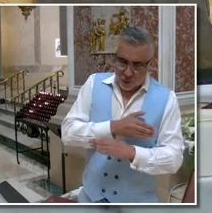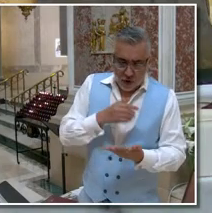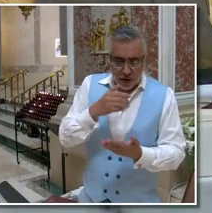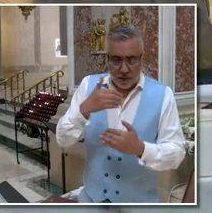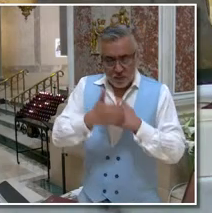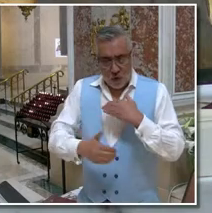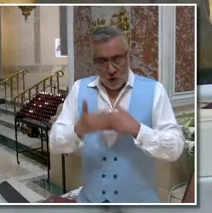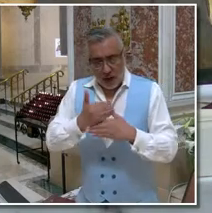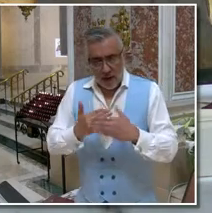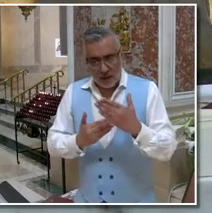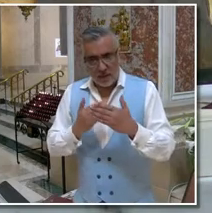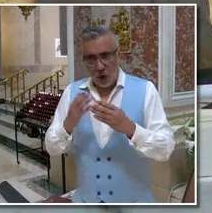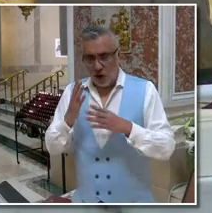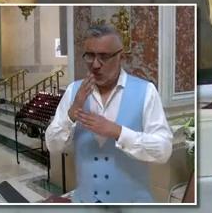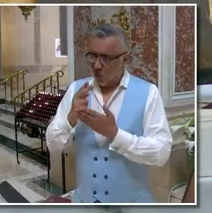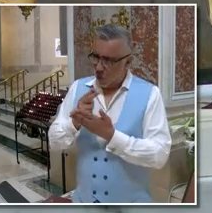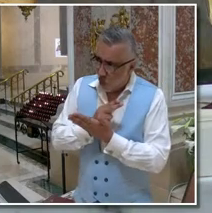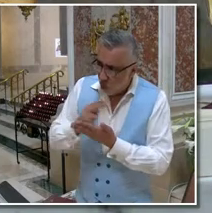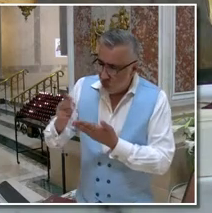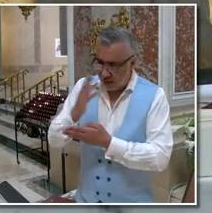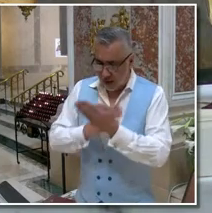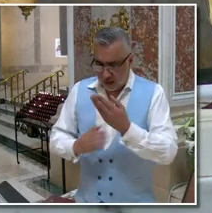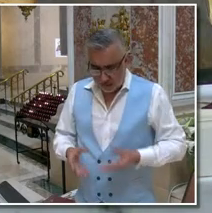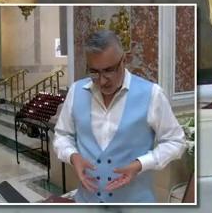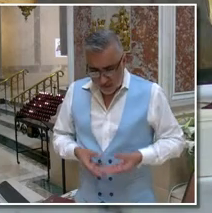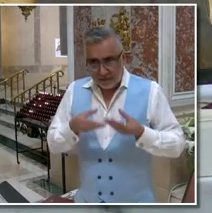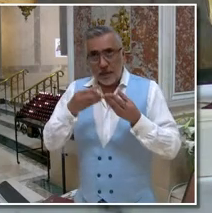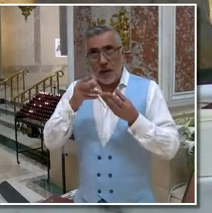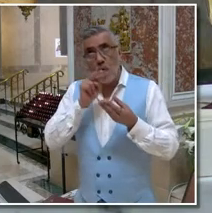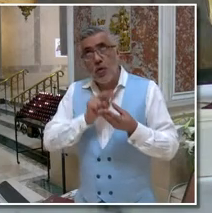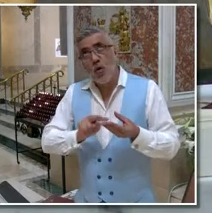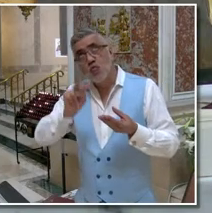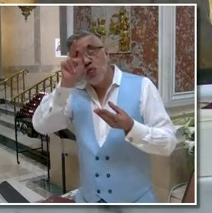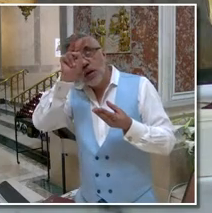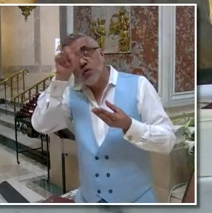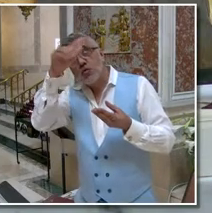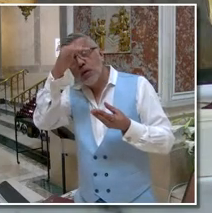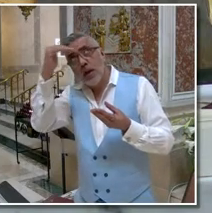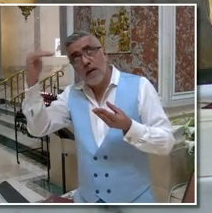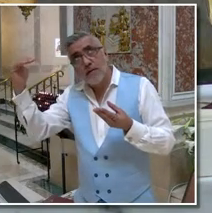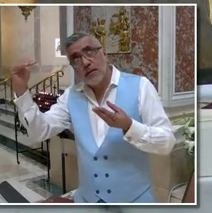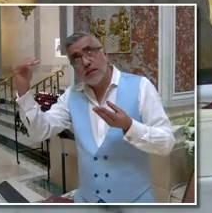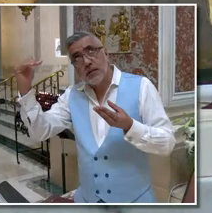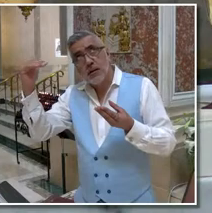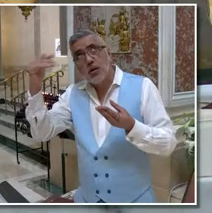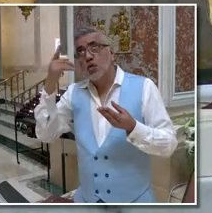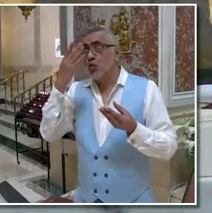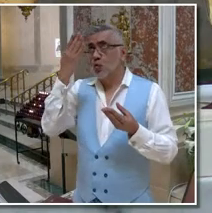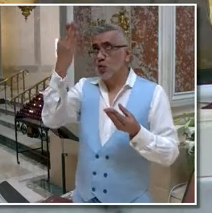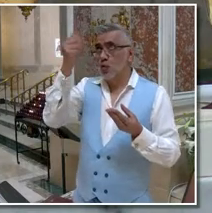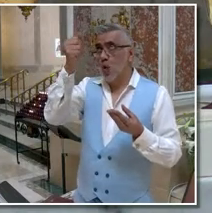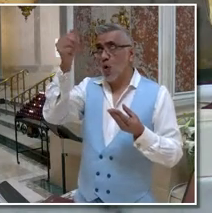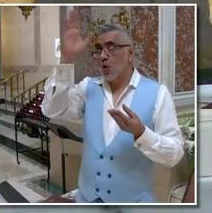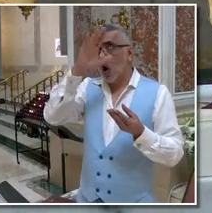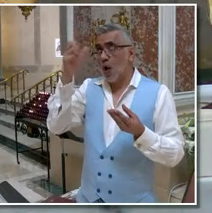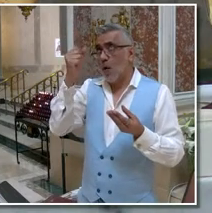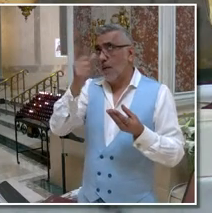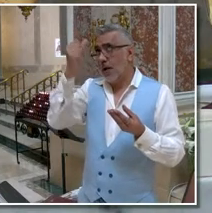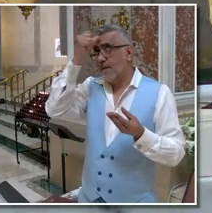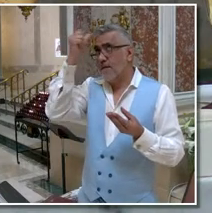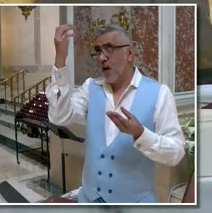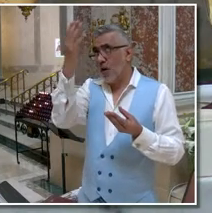holy and venerable hands, and with eyes raised to heaven, to you, O God, his almighty